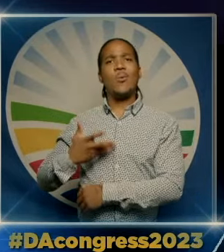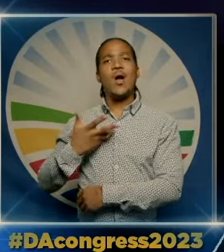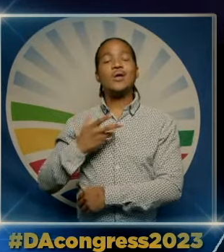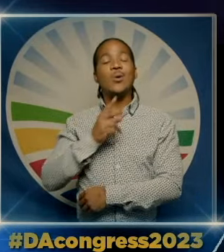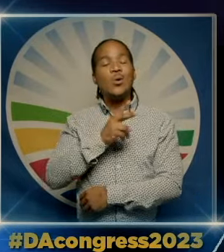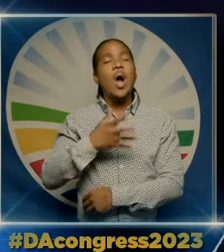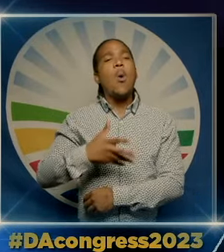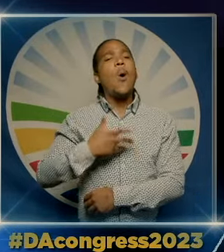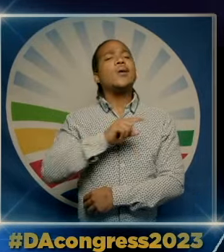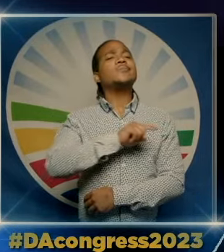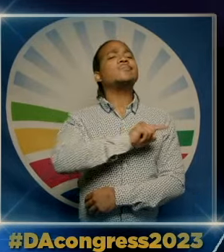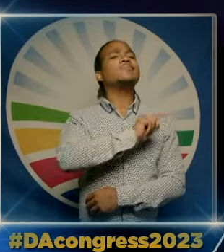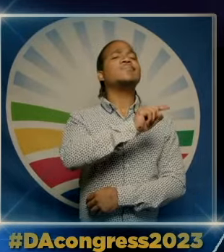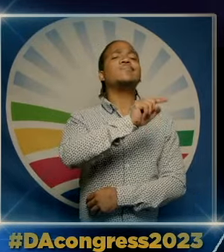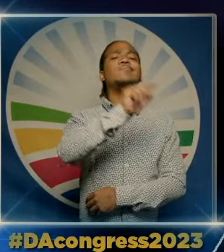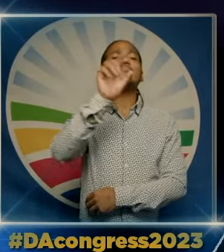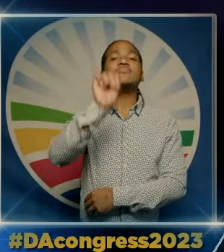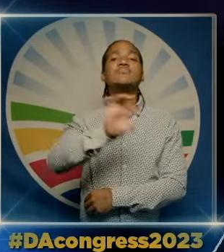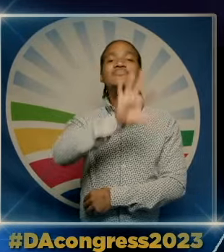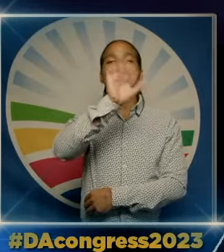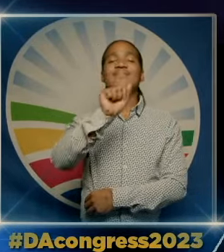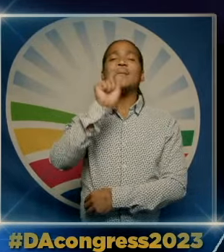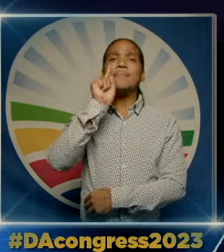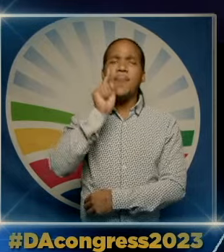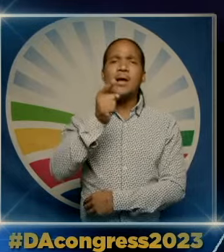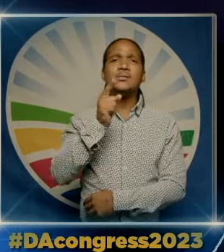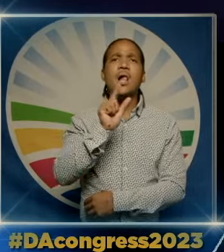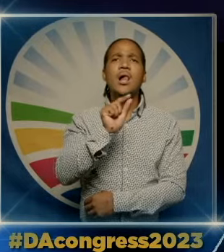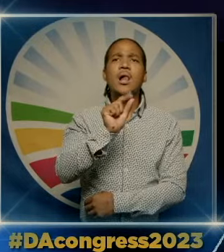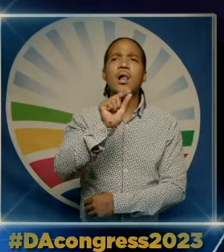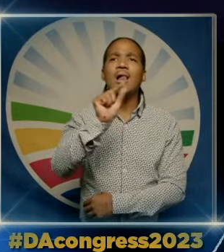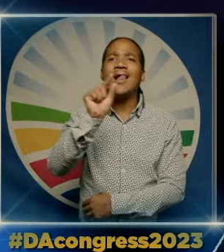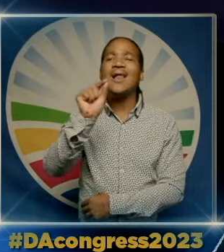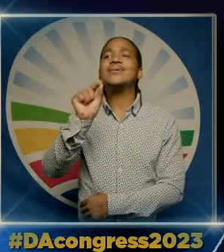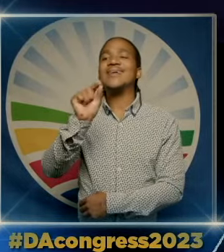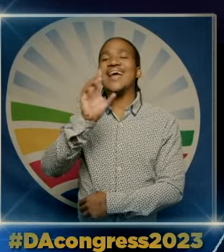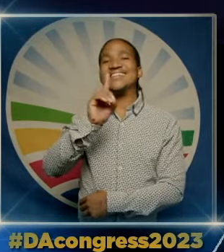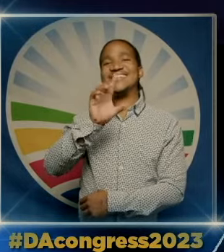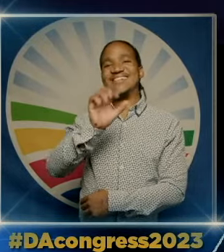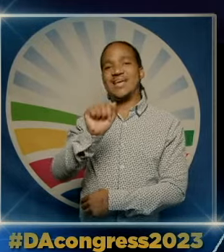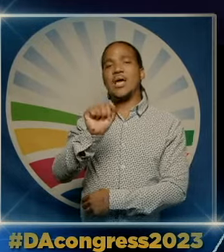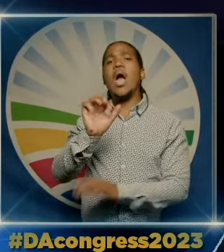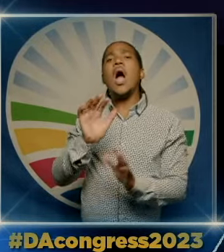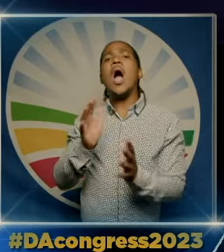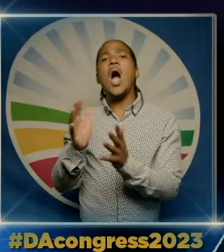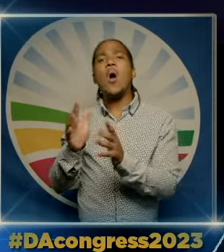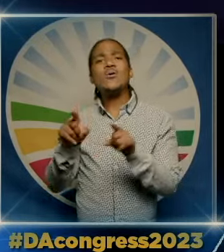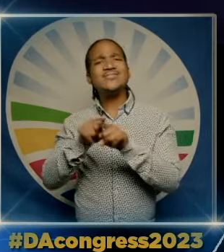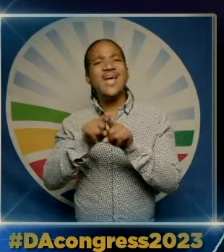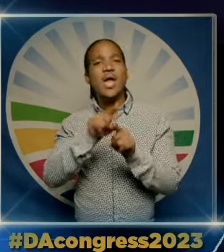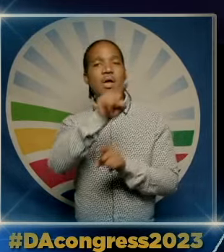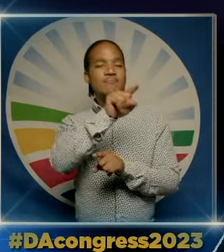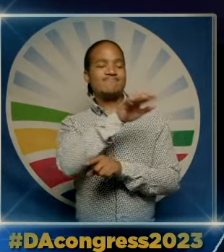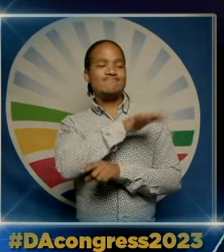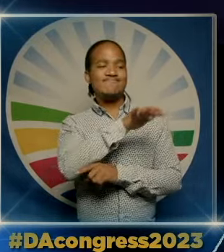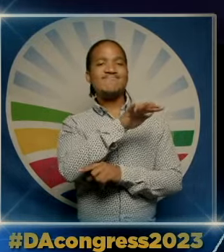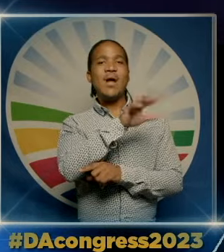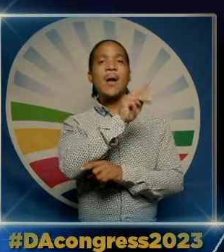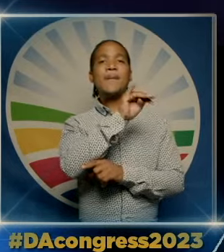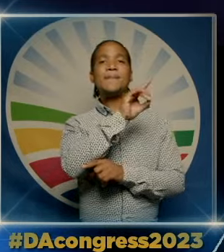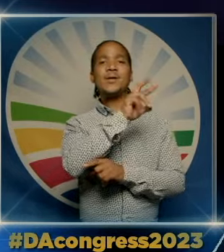South Africans to experience the DA difference that so many of our residents in Midvaal experience on a daily